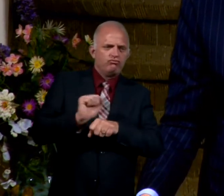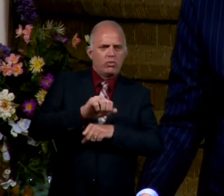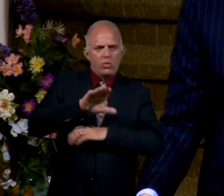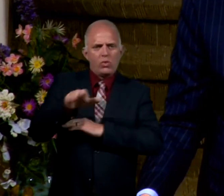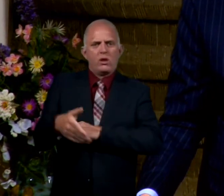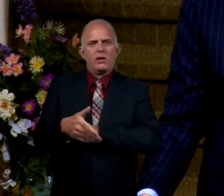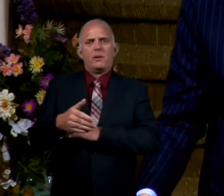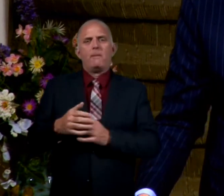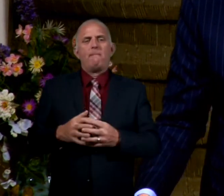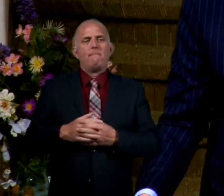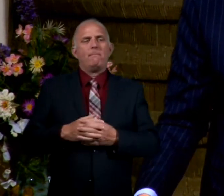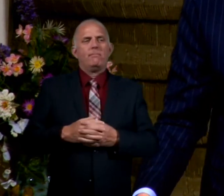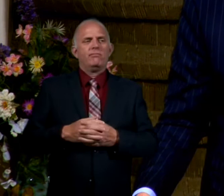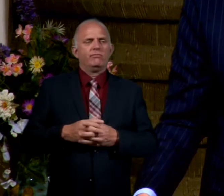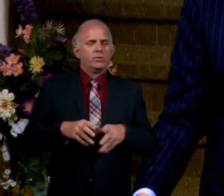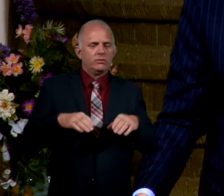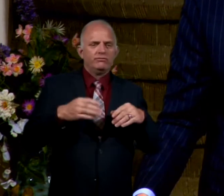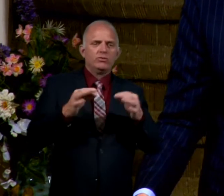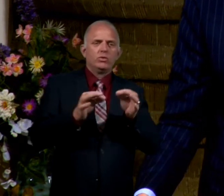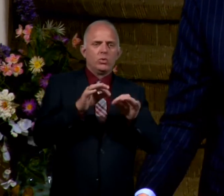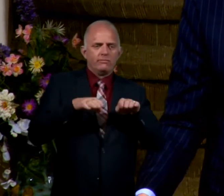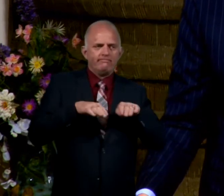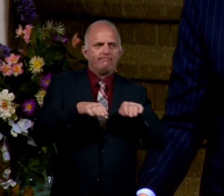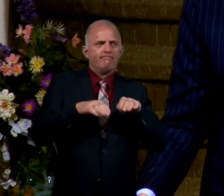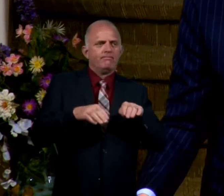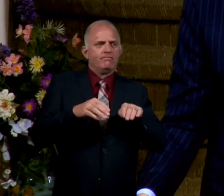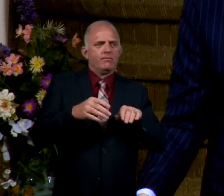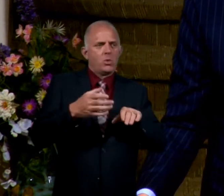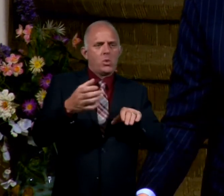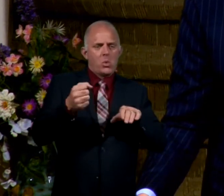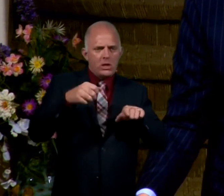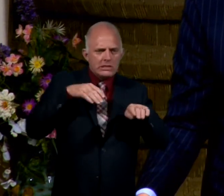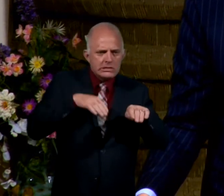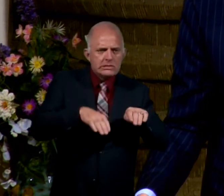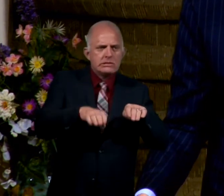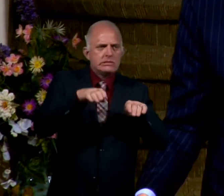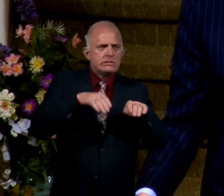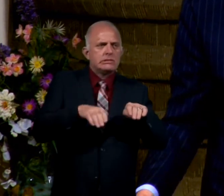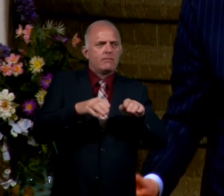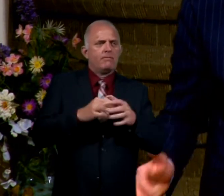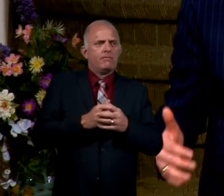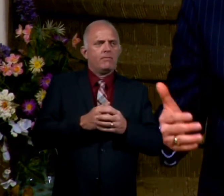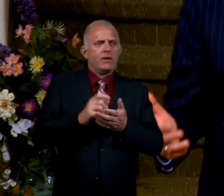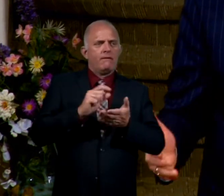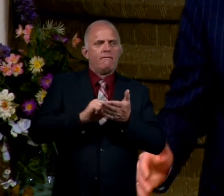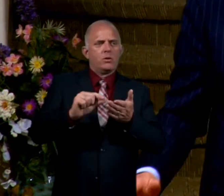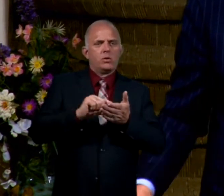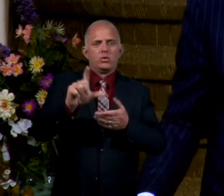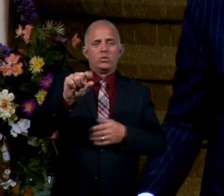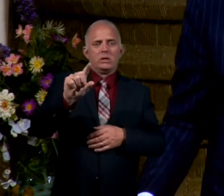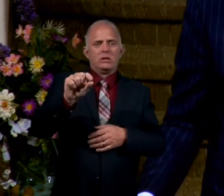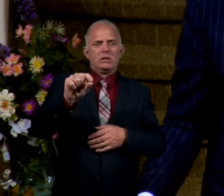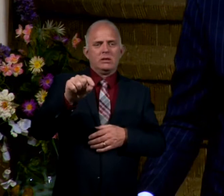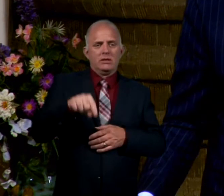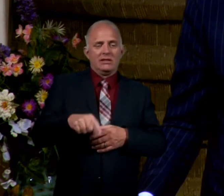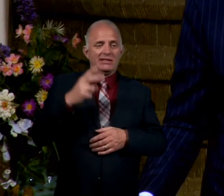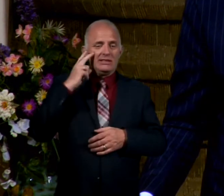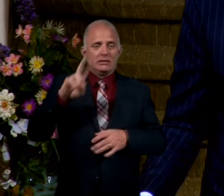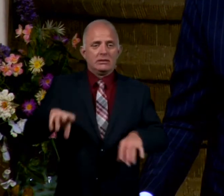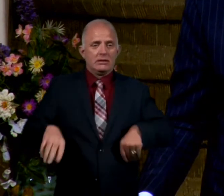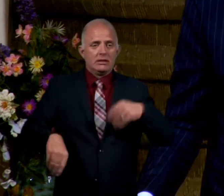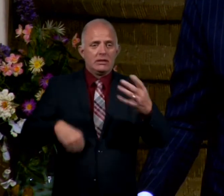to the spindle and her hands hold the distaff. The Bible says in verse 20, she stretcheth out her hand to the poor. Yea,